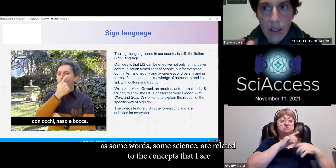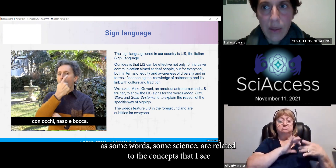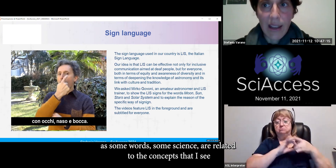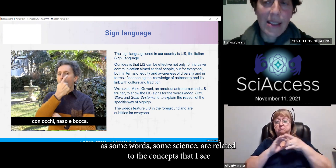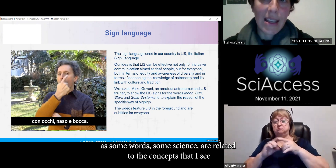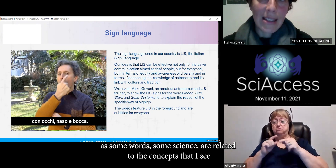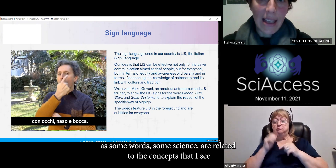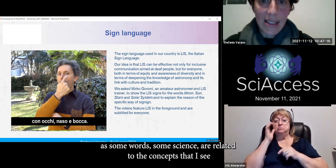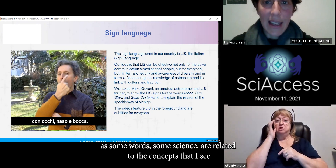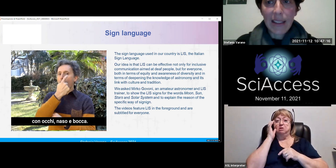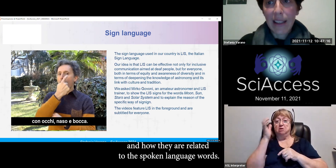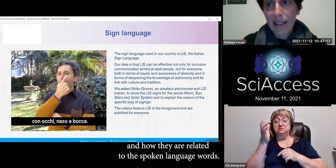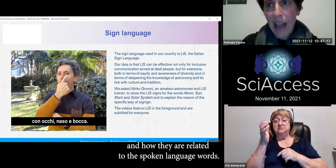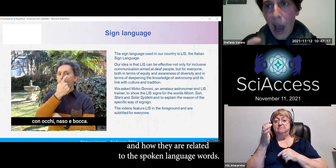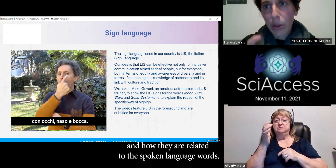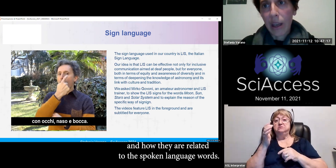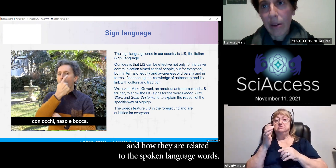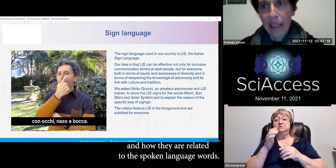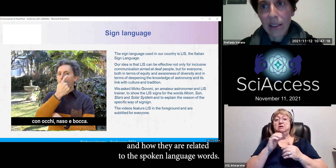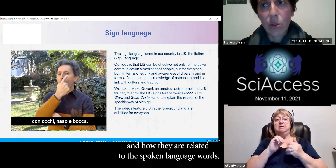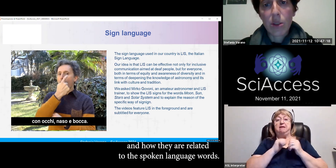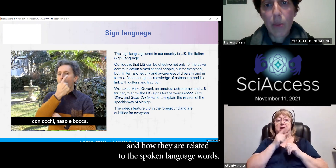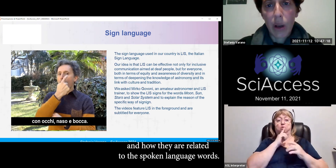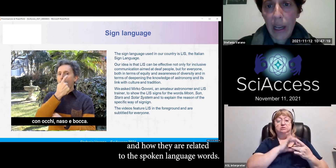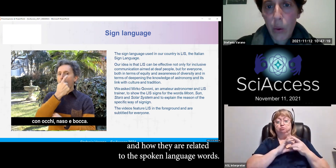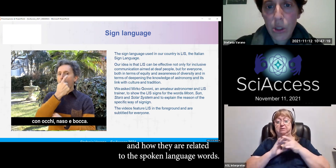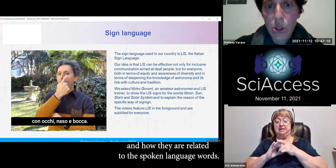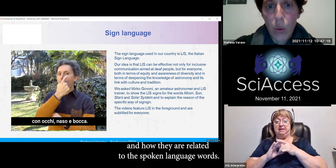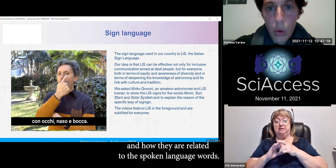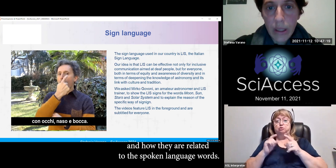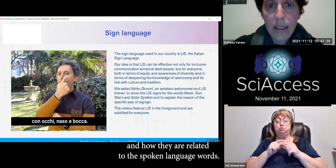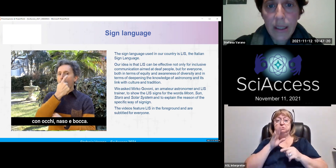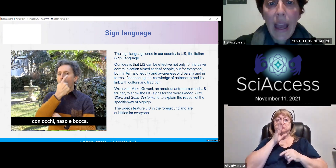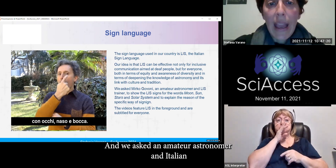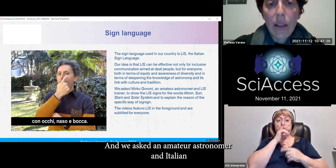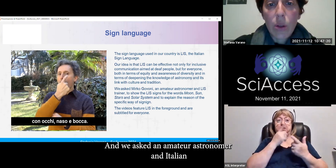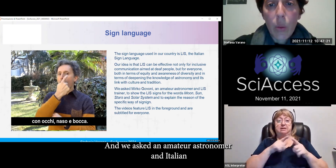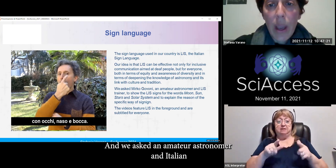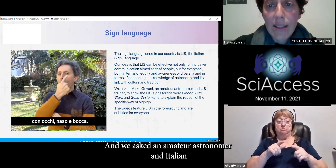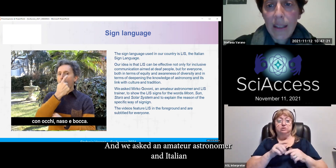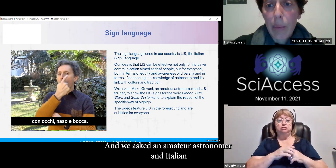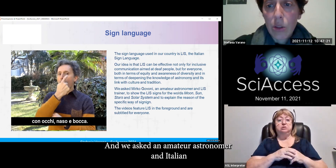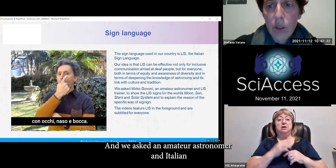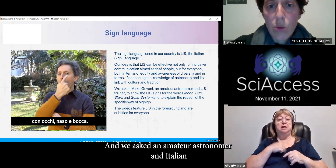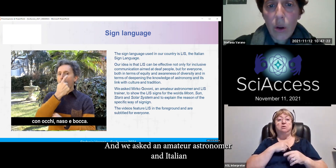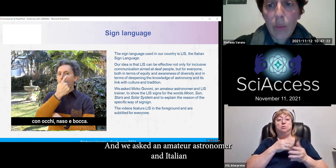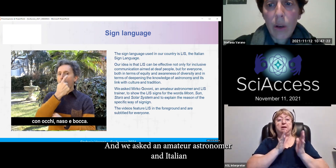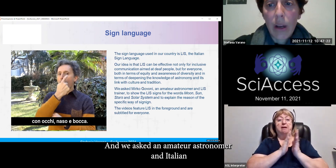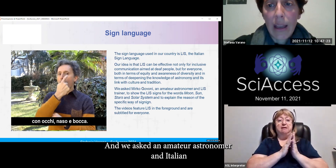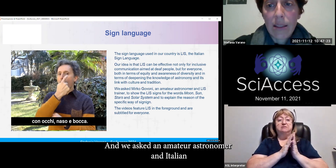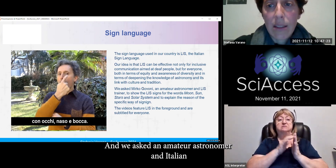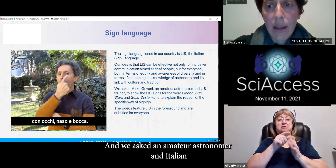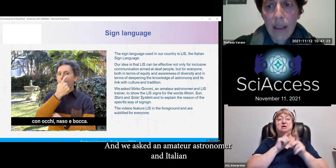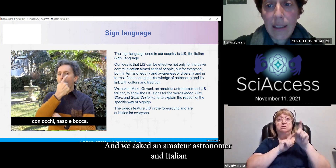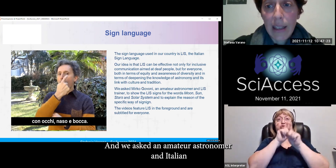to the concept that as I said, and how they are related to the spoken language word. And we asked an amateur